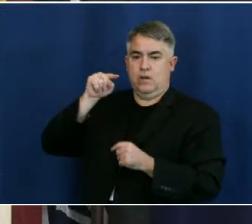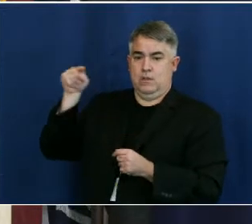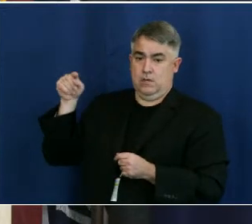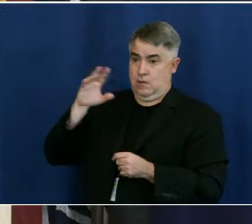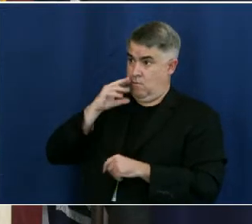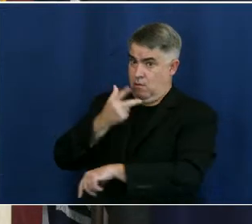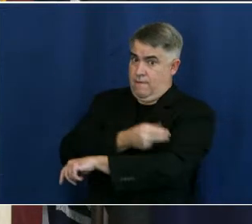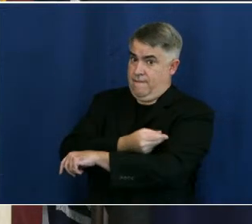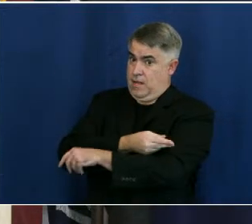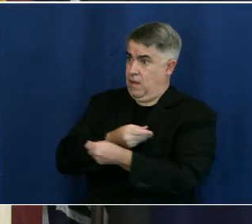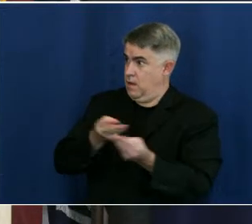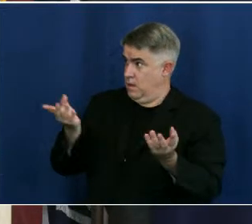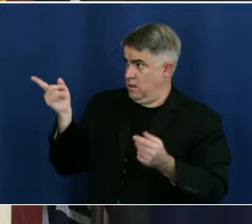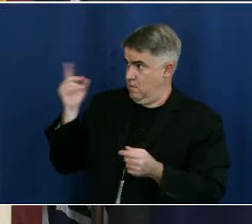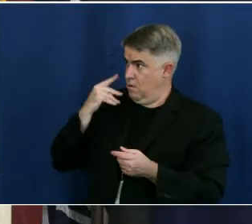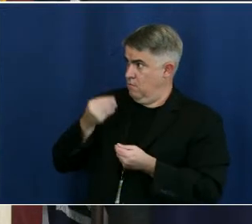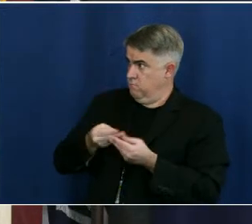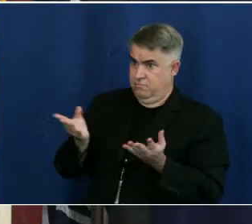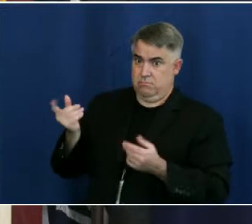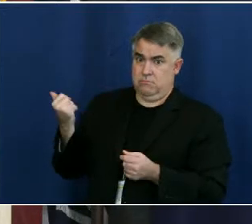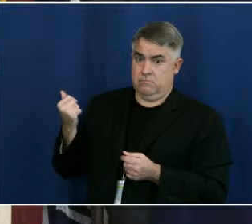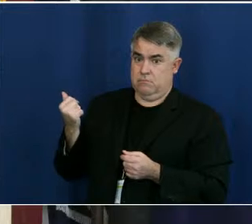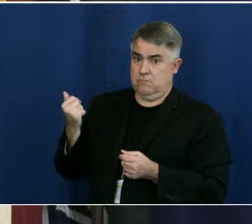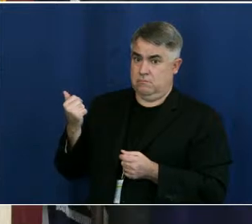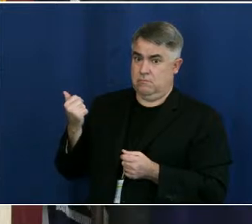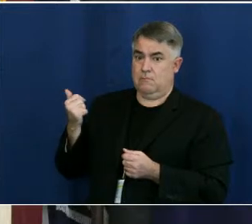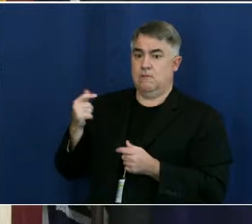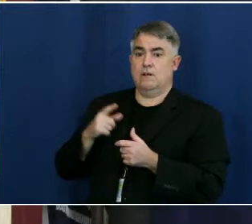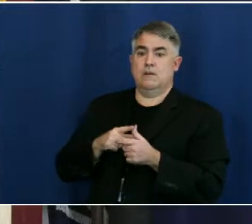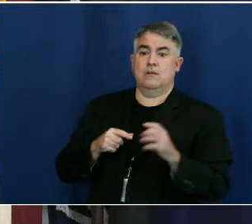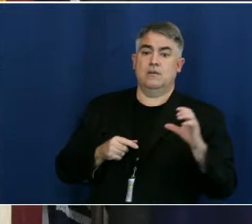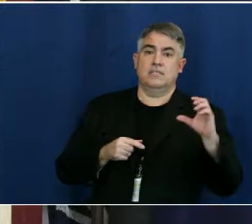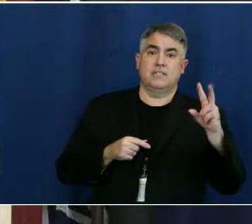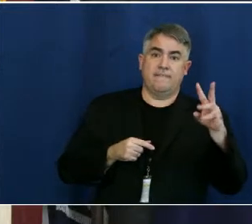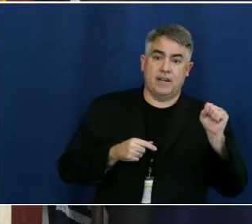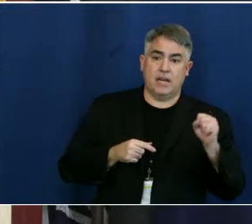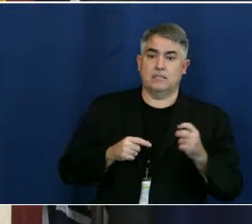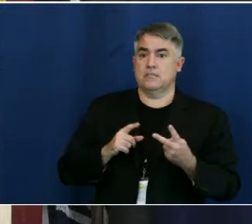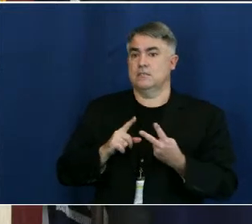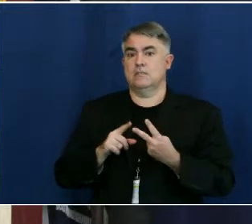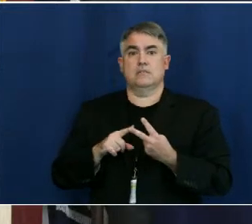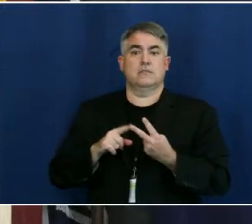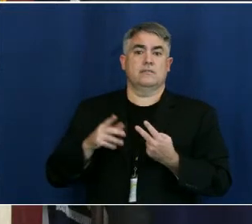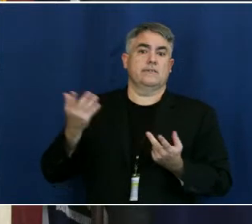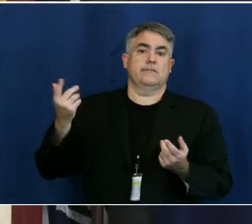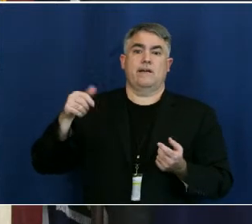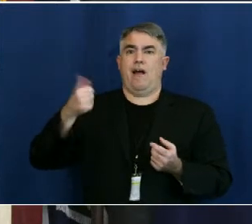like a CVS or whether they get it at a county site? Same vaccine. It's either Moderna or Pfizer.